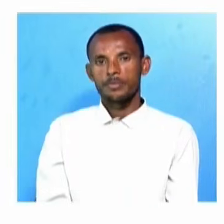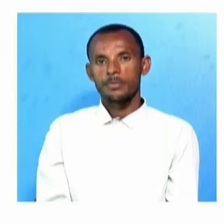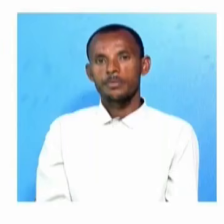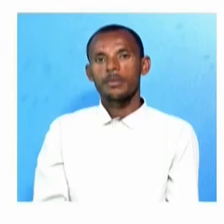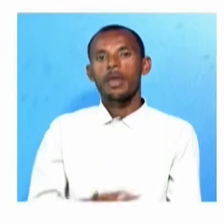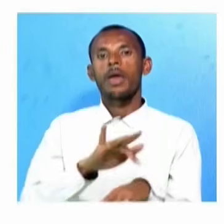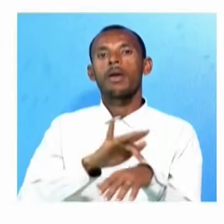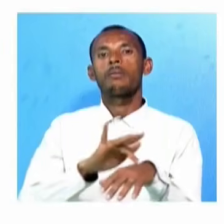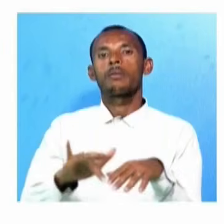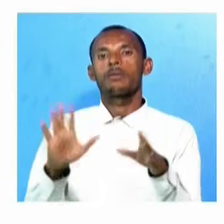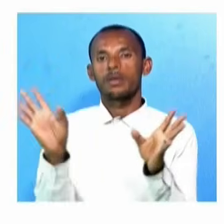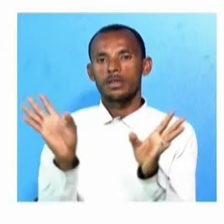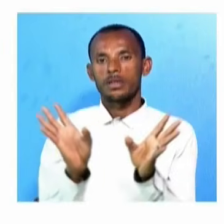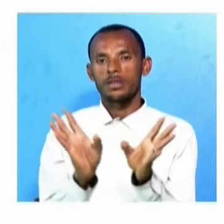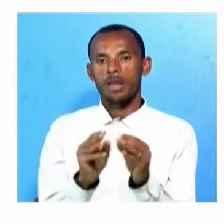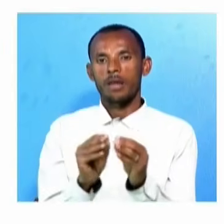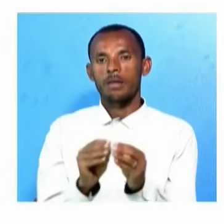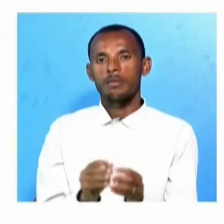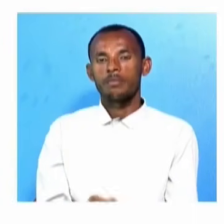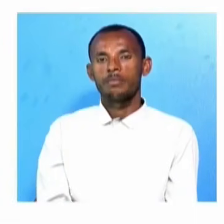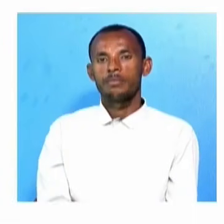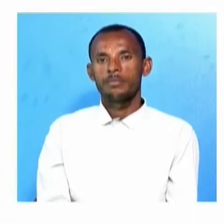empty set.